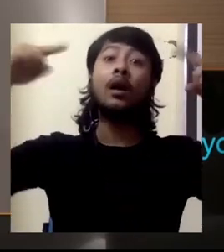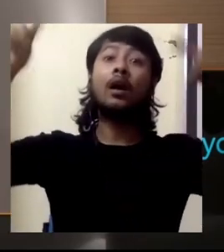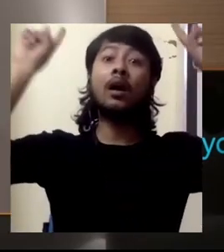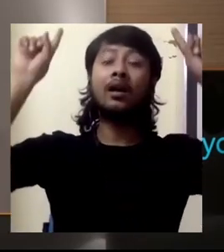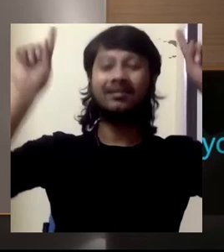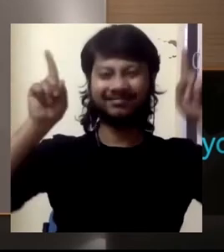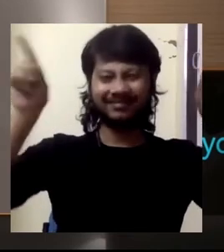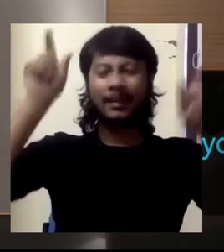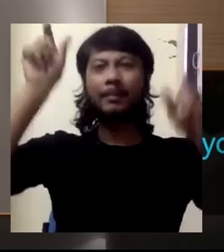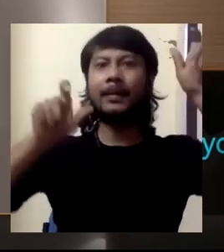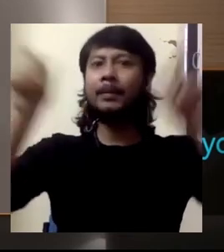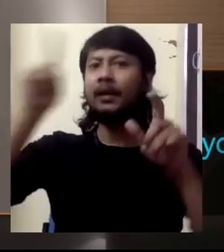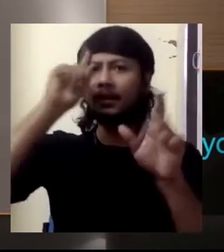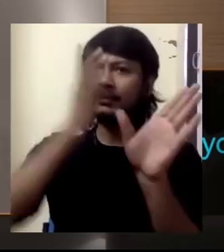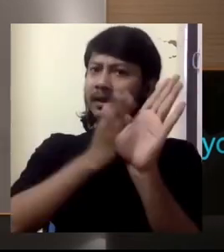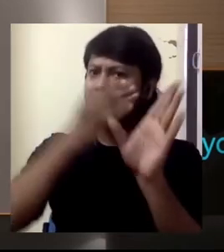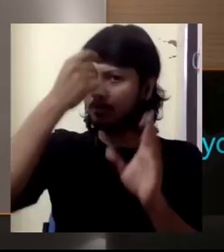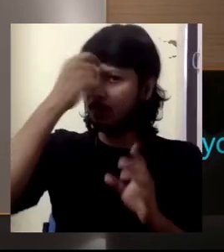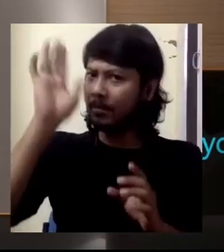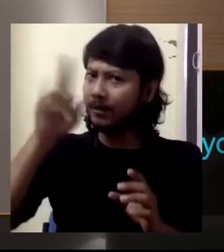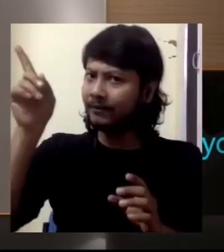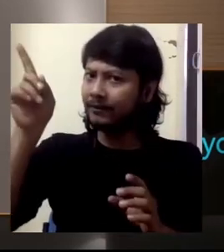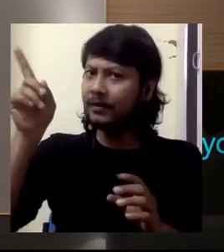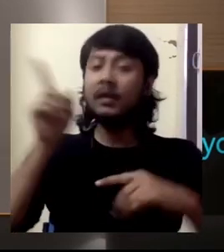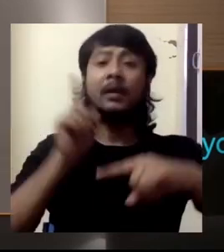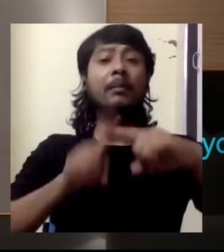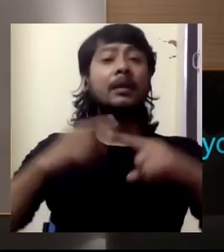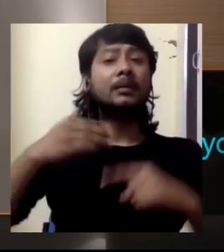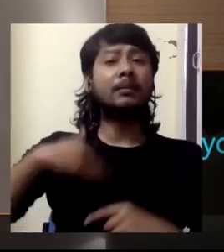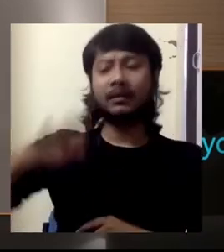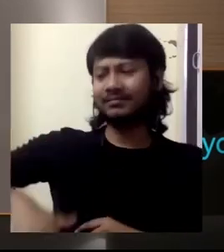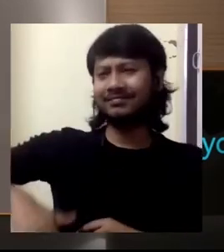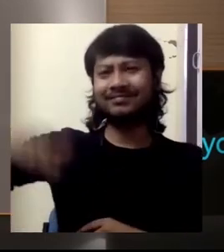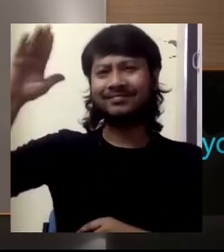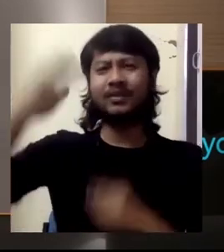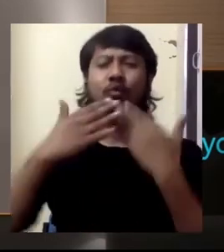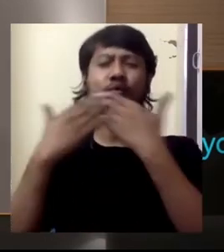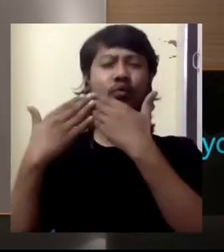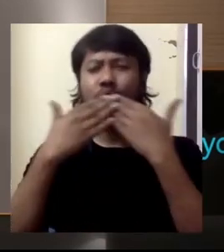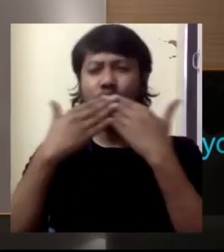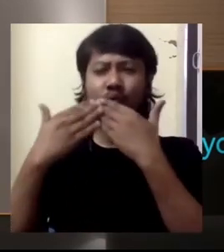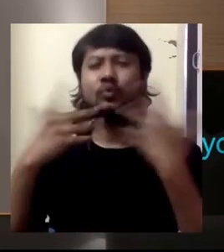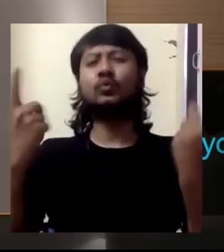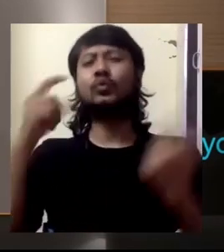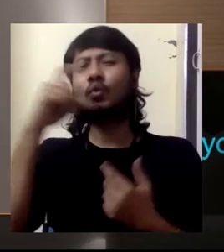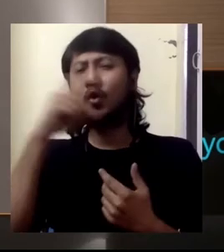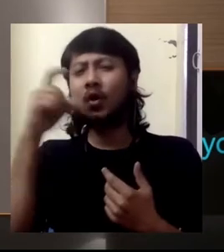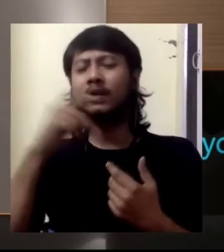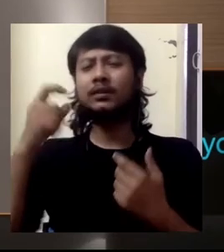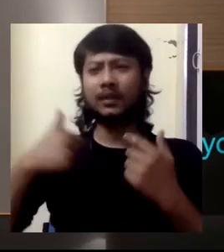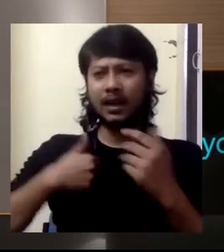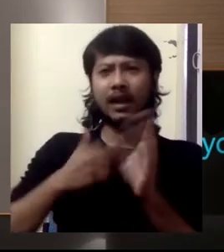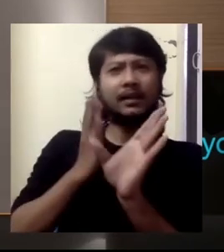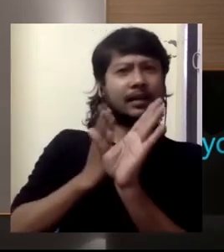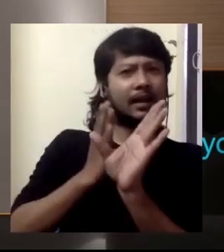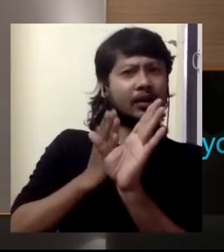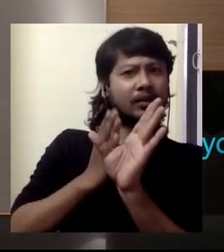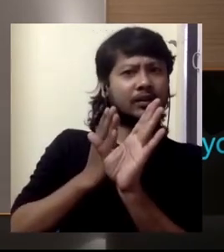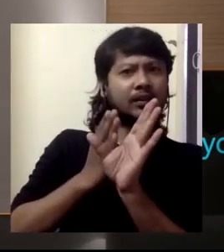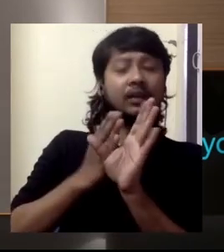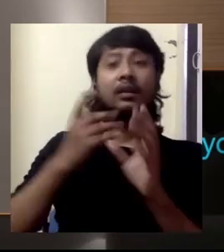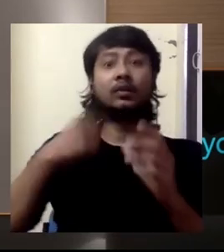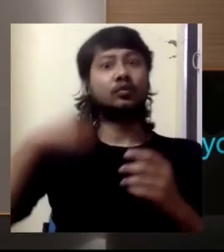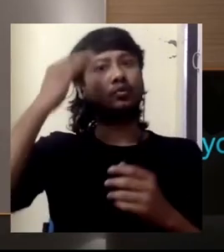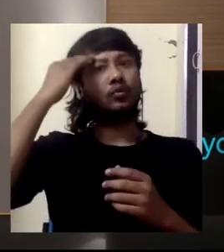early childhood experiences, look at trauma, look at abuse, look at several of the things that so many people, particularly girls in this country, go